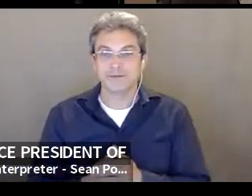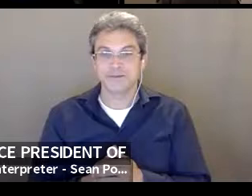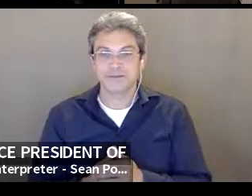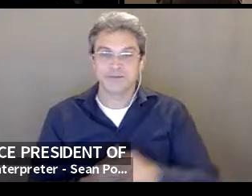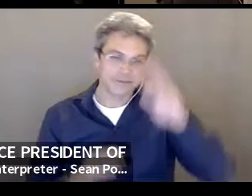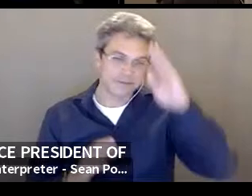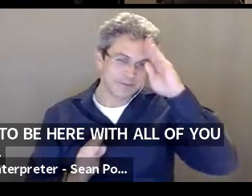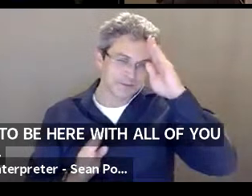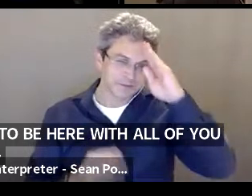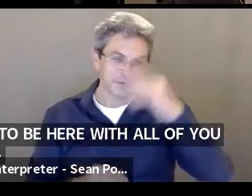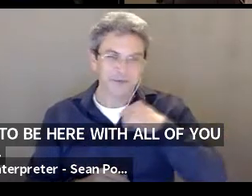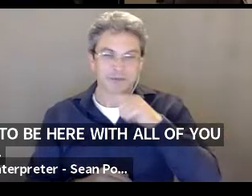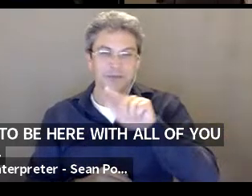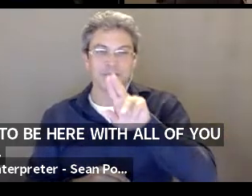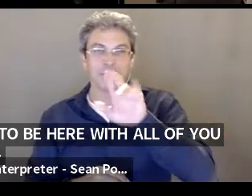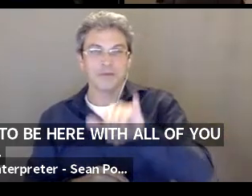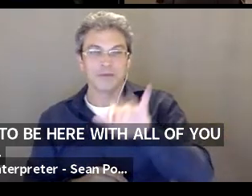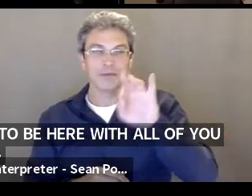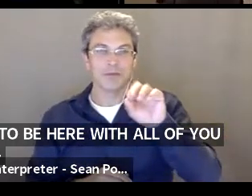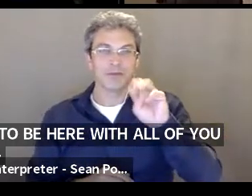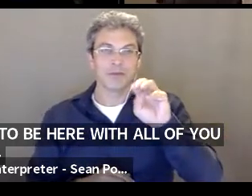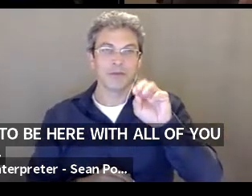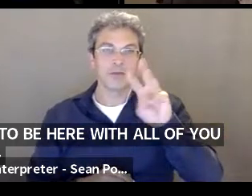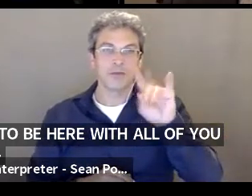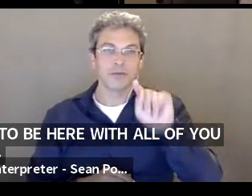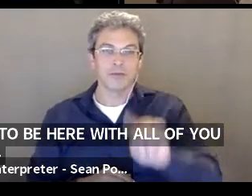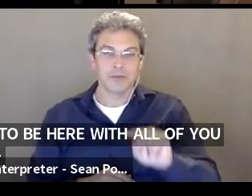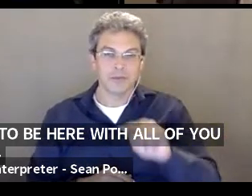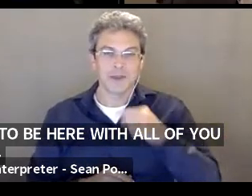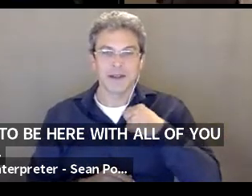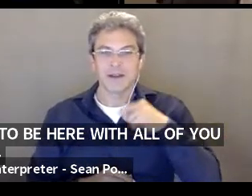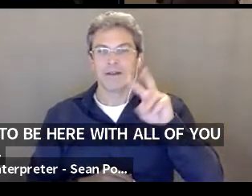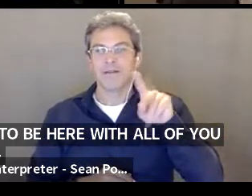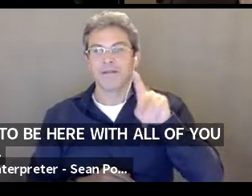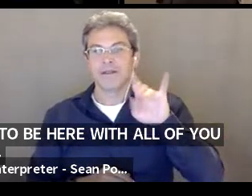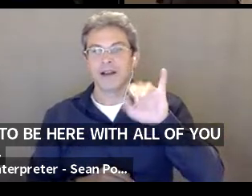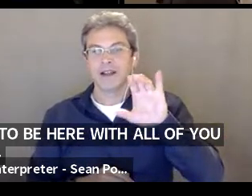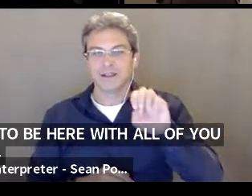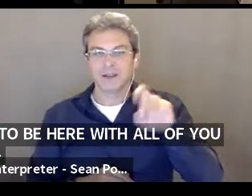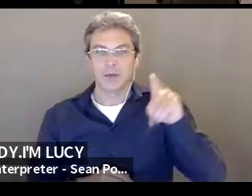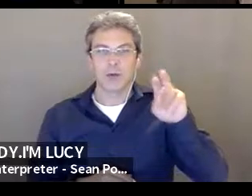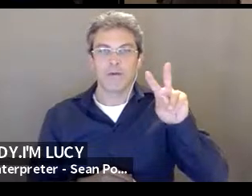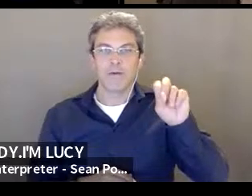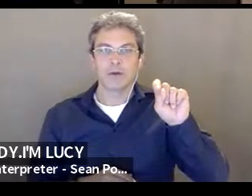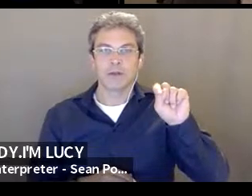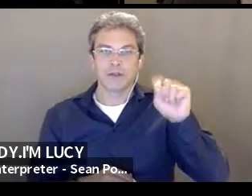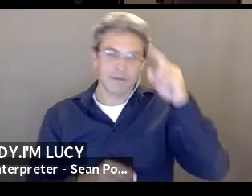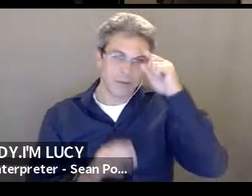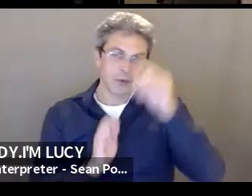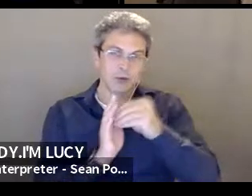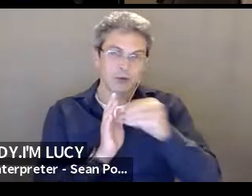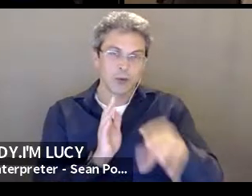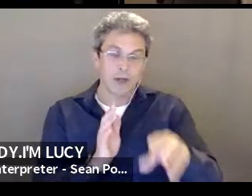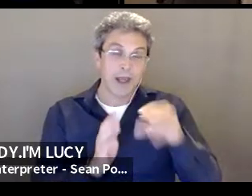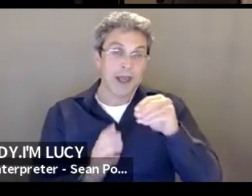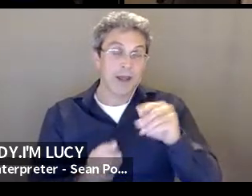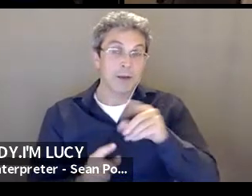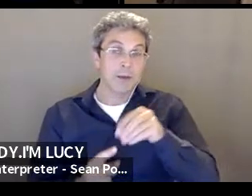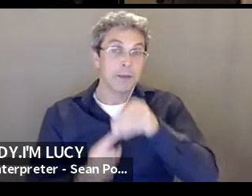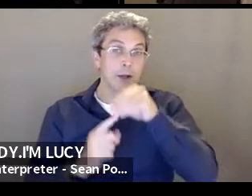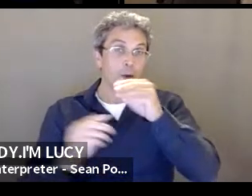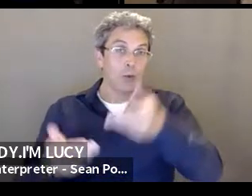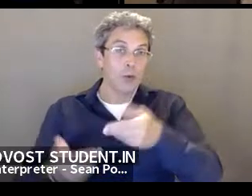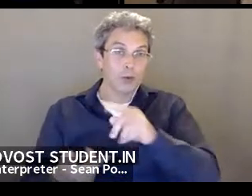Hi, everybody. I'm Lucy Fromwitz. I'm the Vice Provost student, and a particular welcome to all our continuing students and a